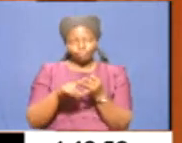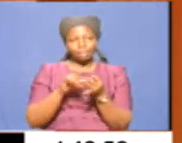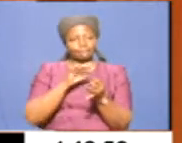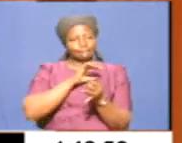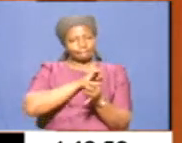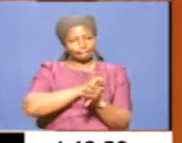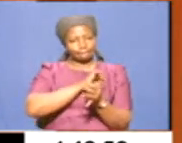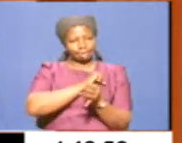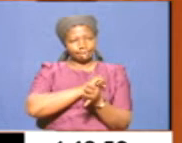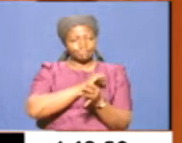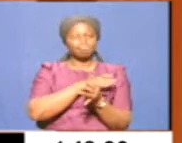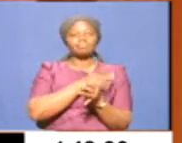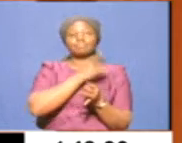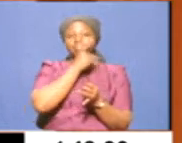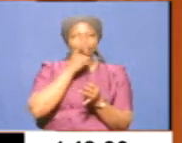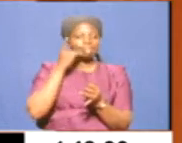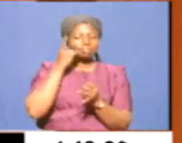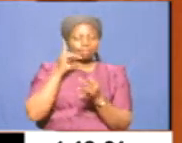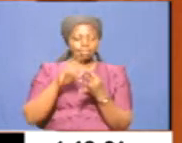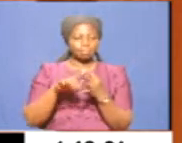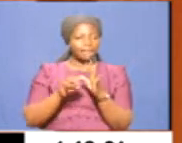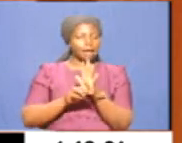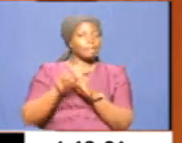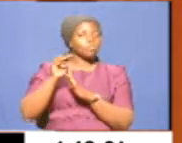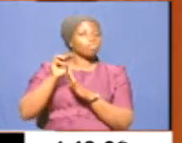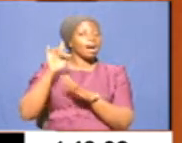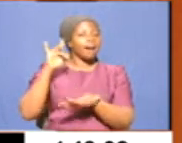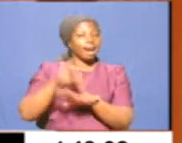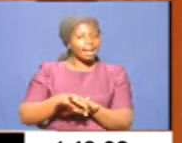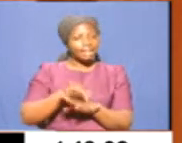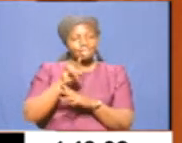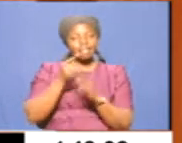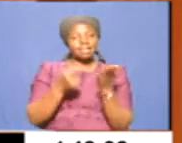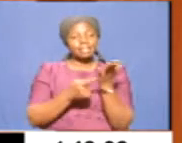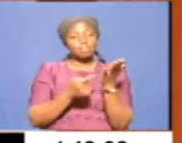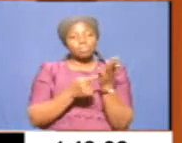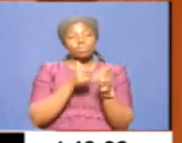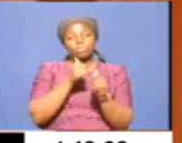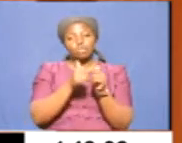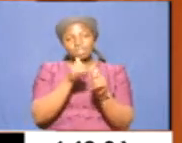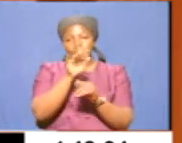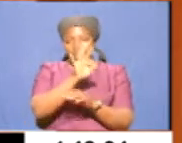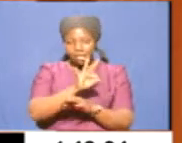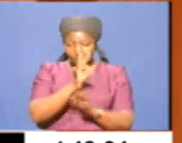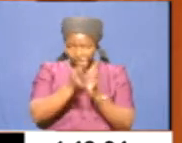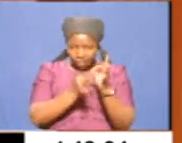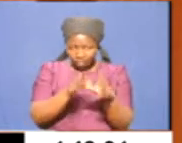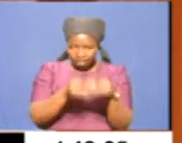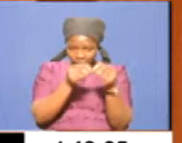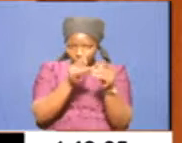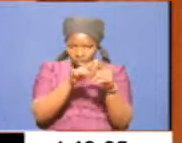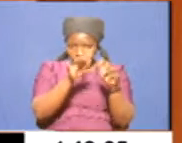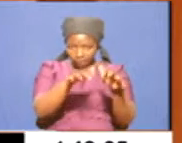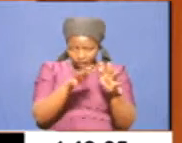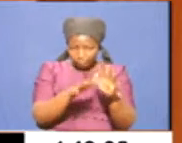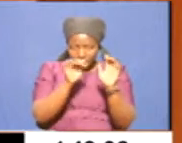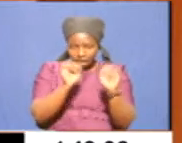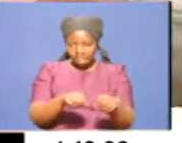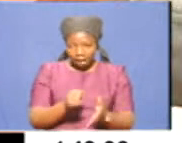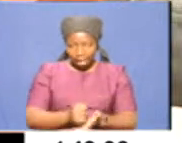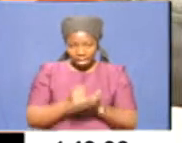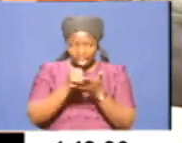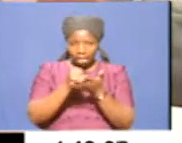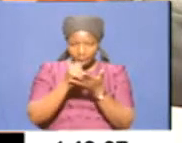early maturing, and these are basically technologies that if in the hands of farmers, they would be able to help them, you know, weather the